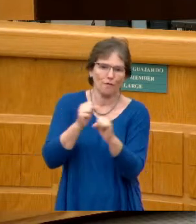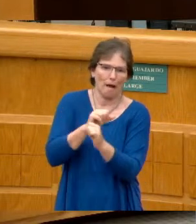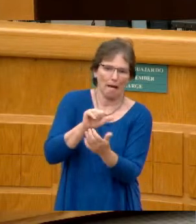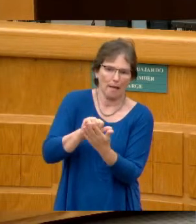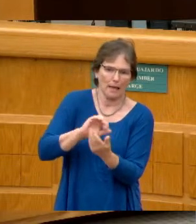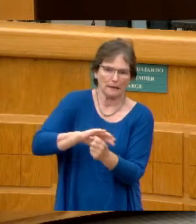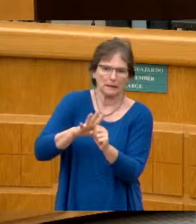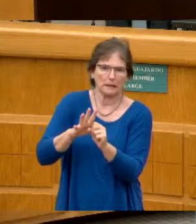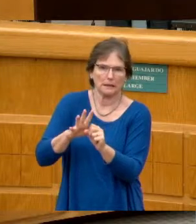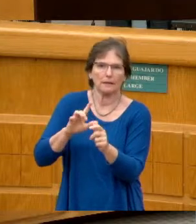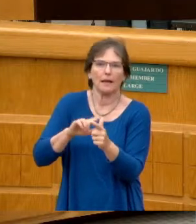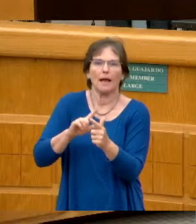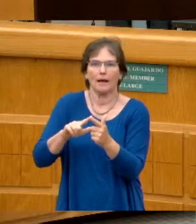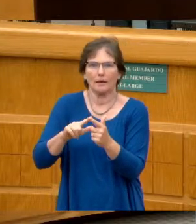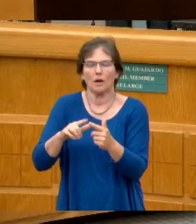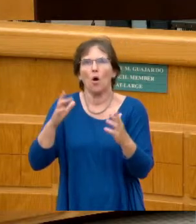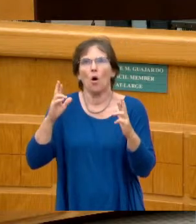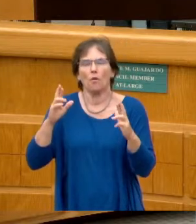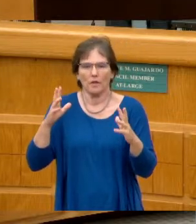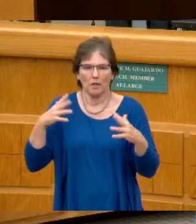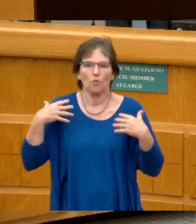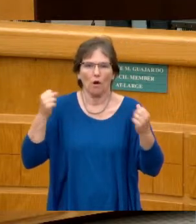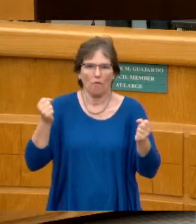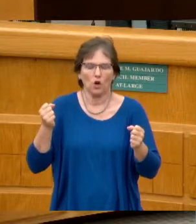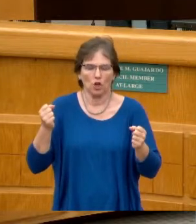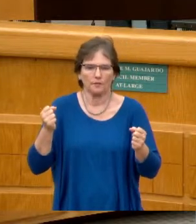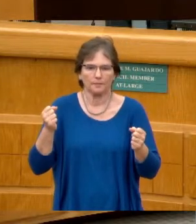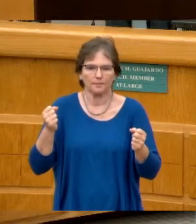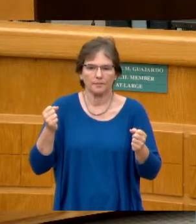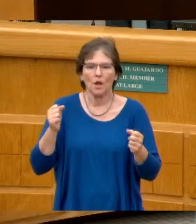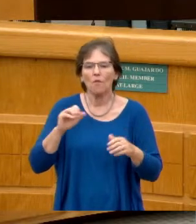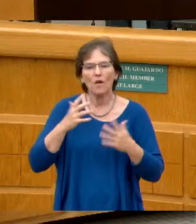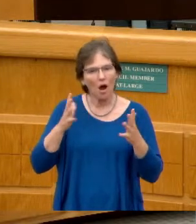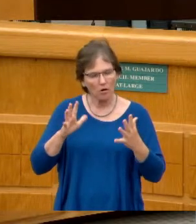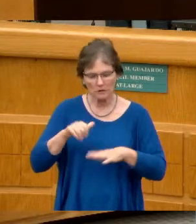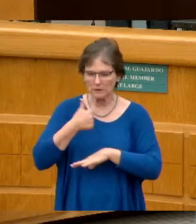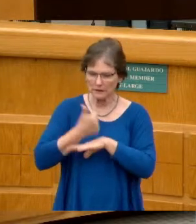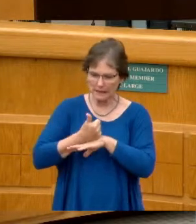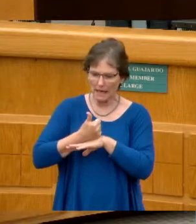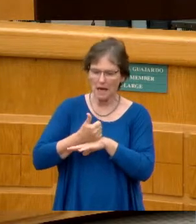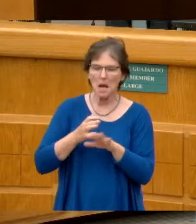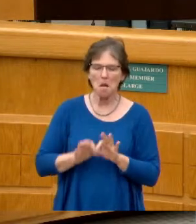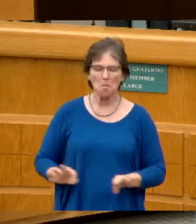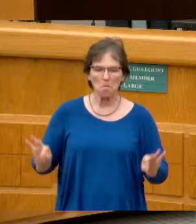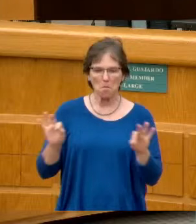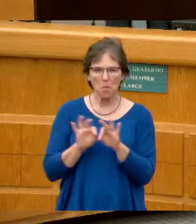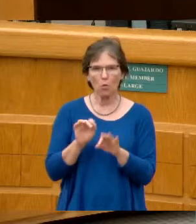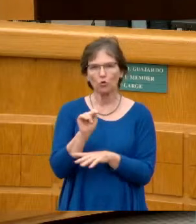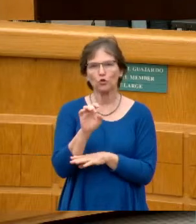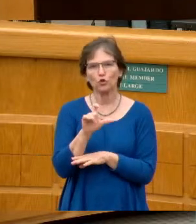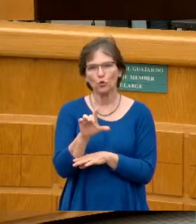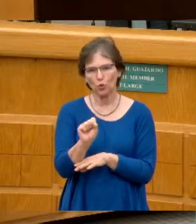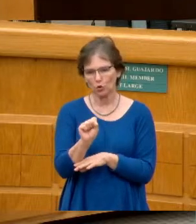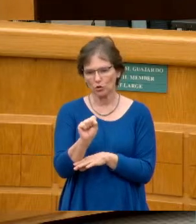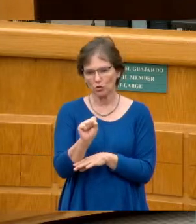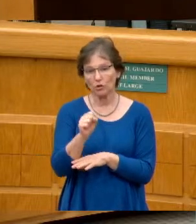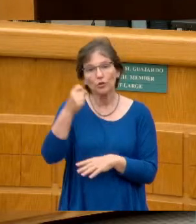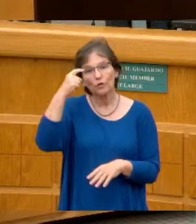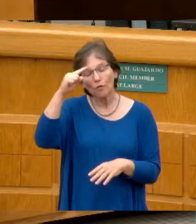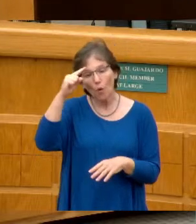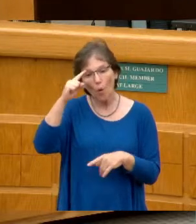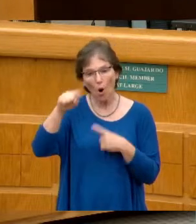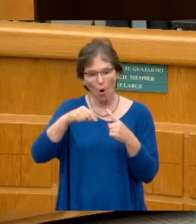vulnerable populations and reach out to them to help them with information with regards to prevention, testing, early